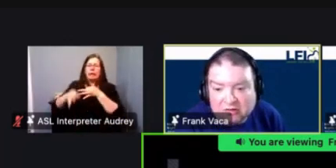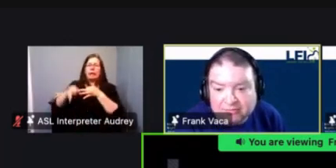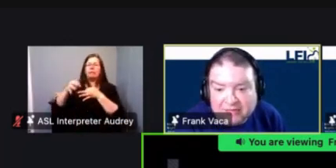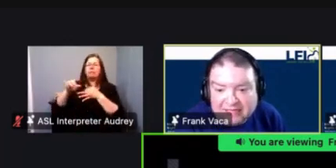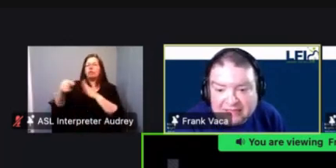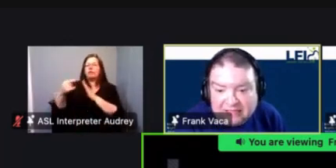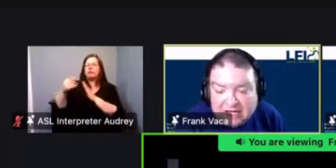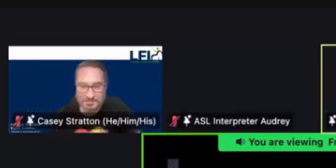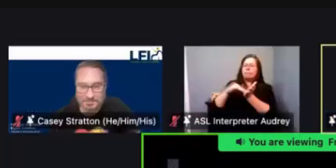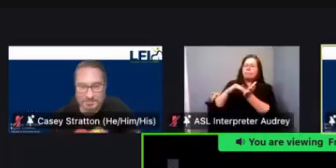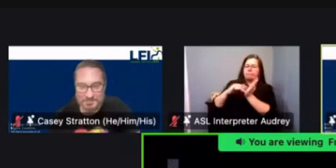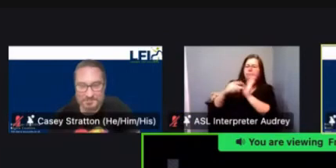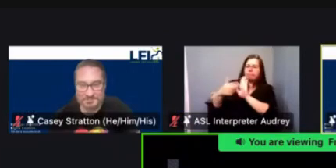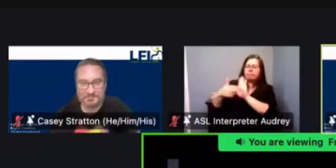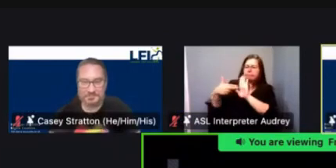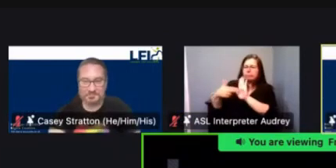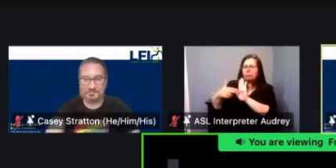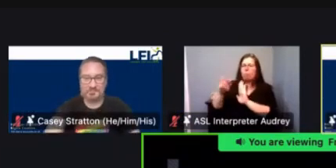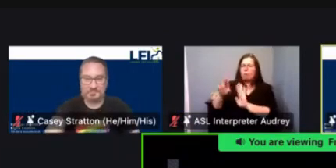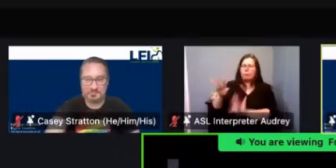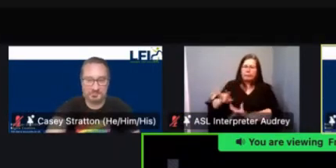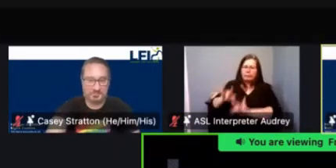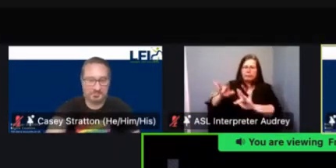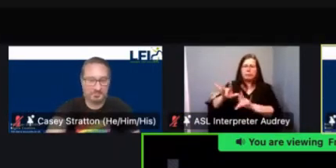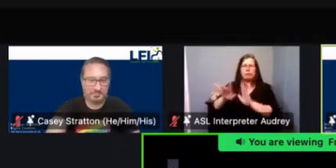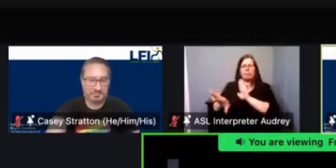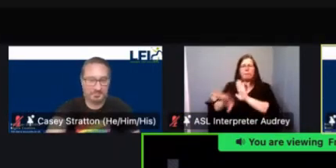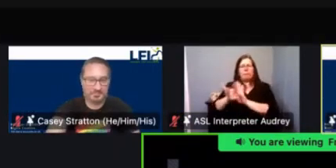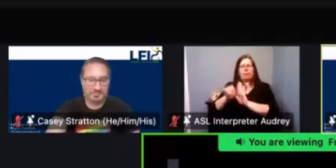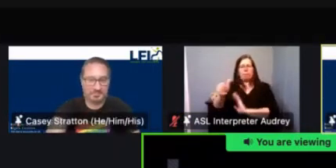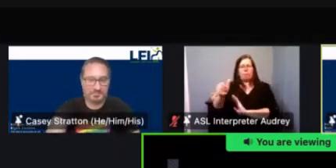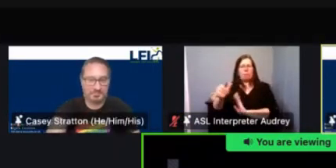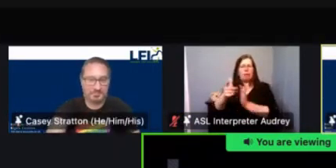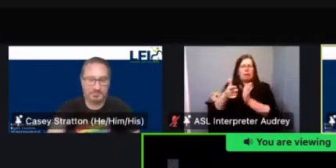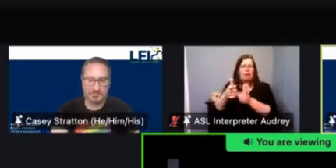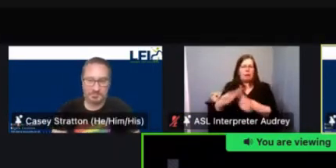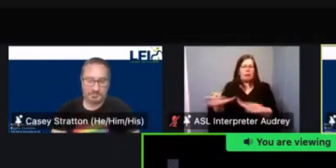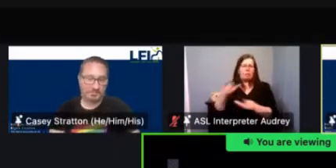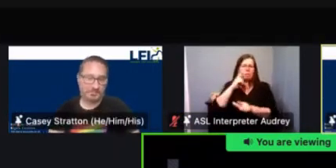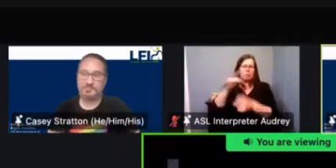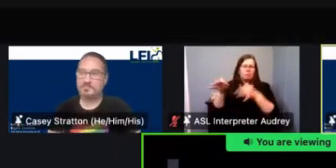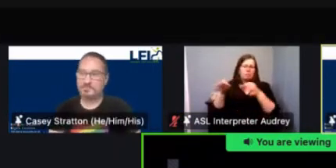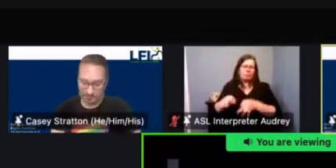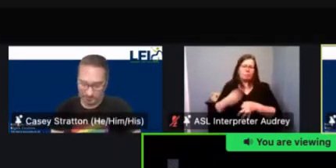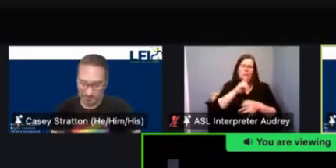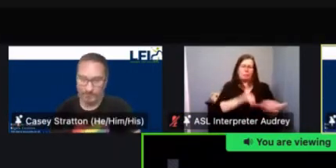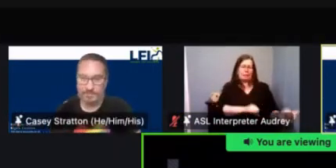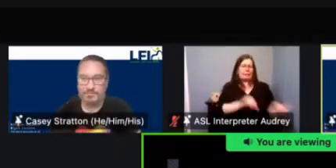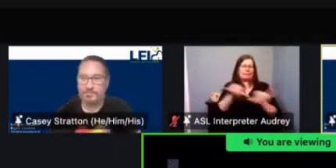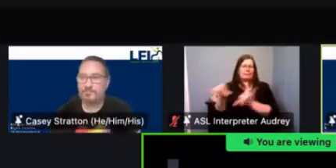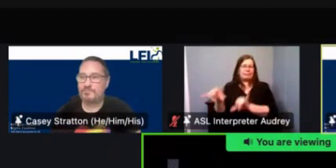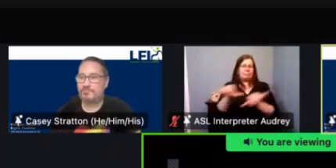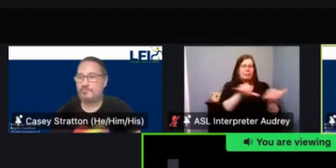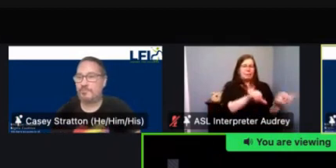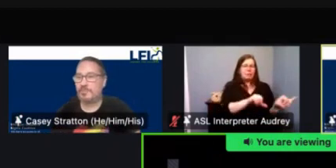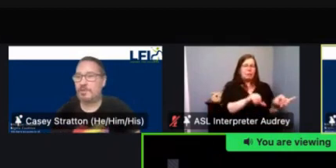pathologized or pitied, and choosing their own language to describe themselves. So there's parallels between the movements.